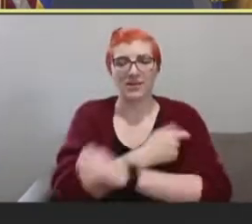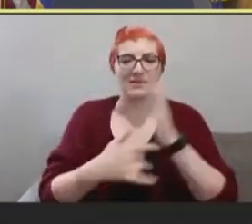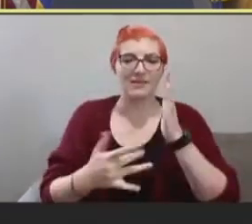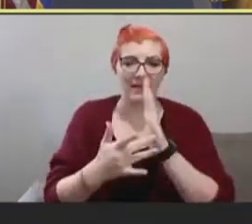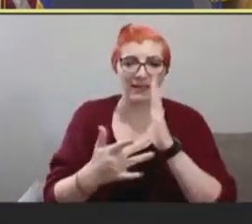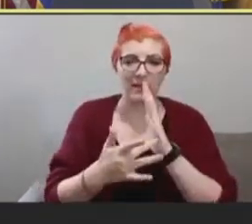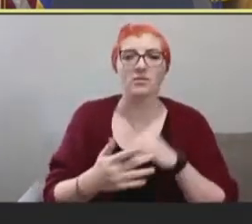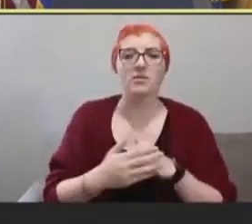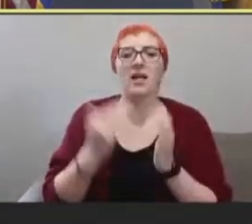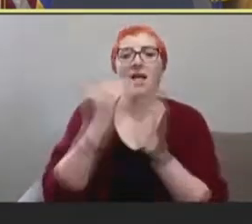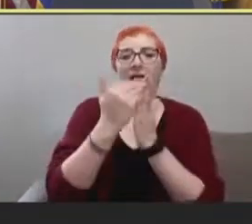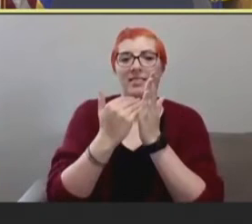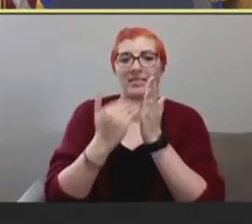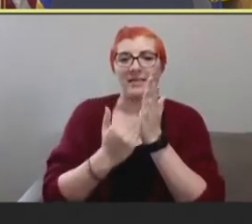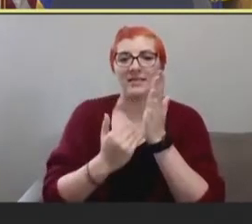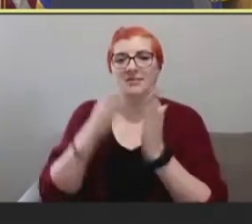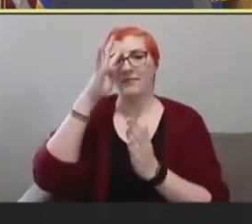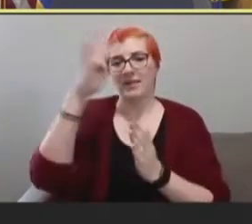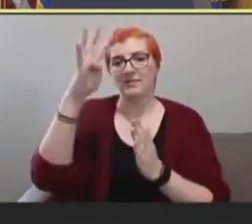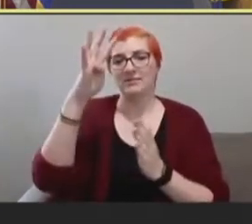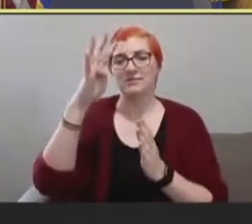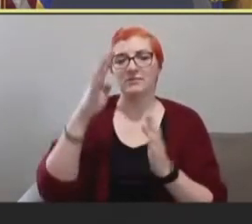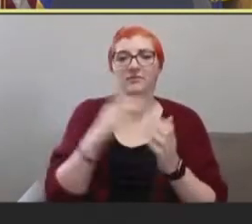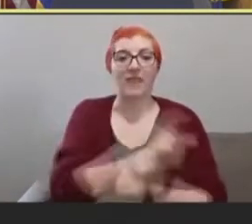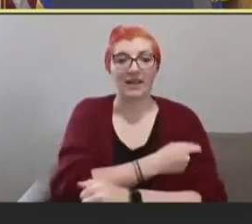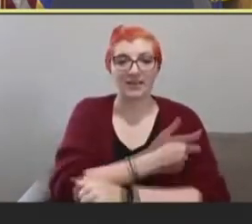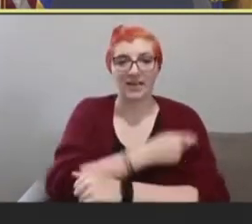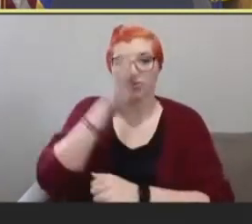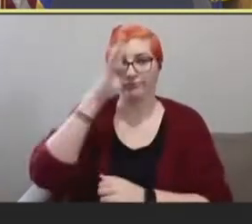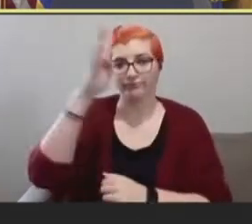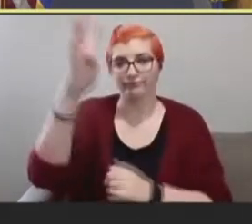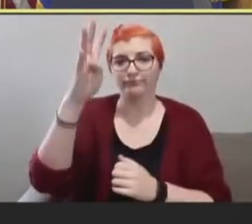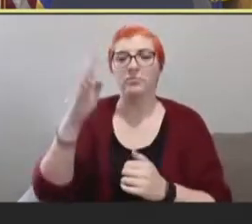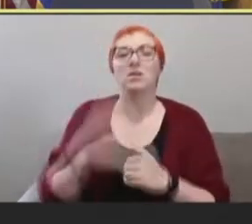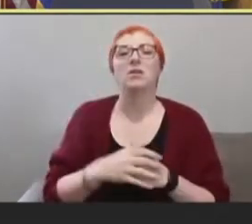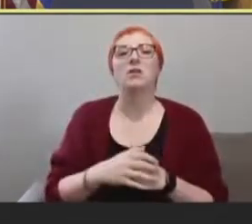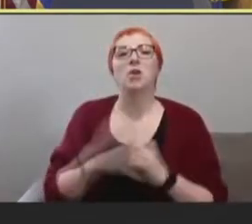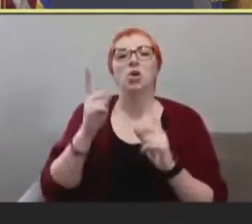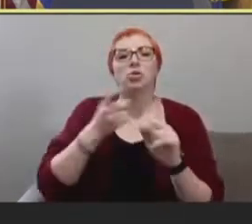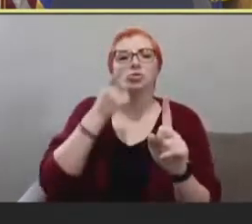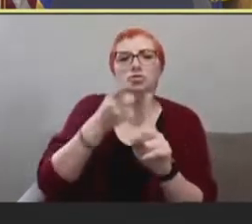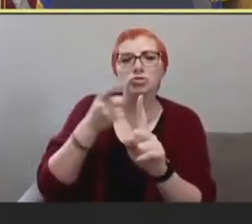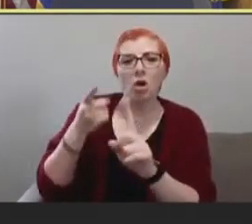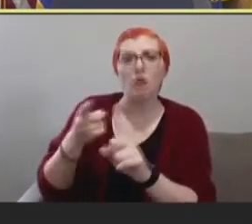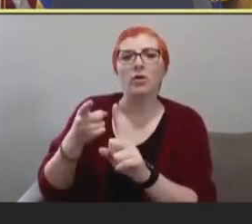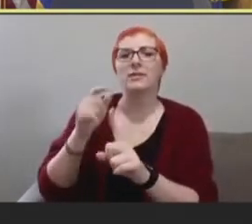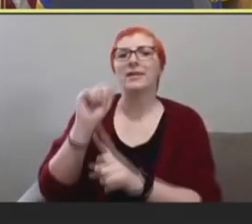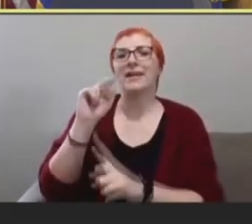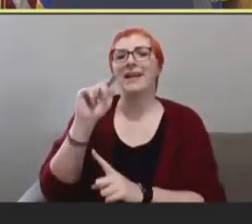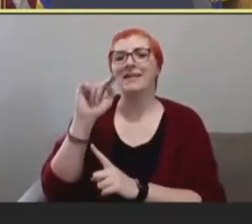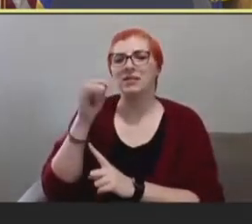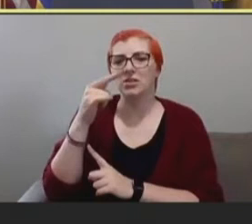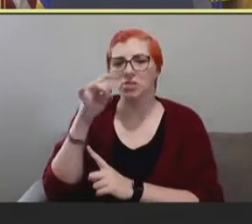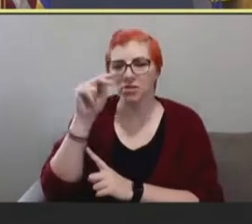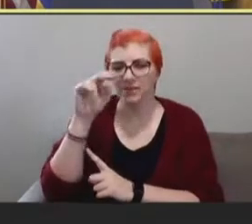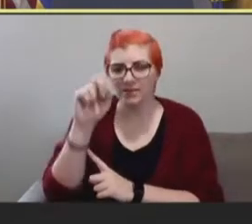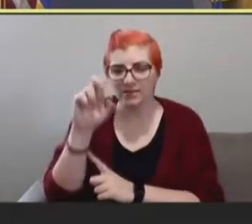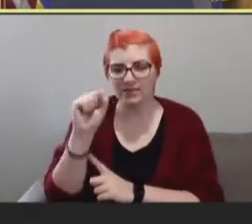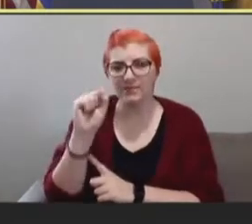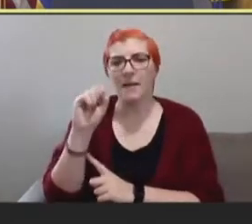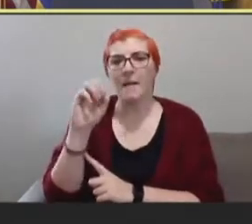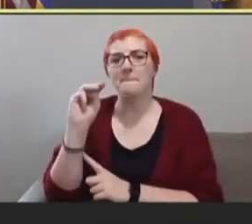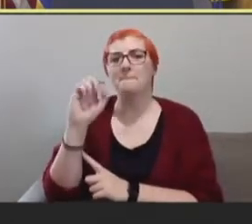priorities, including target antigens, molecular platforms, and immunization delivery